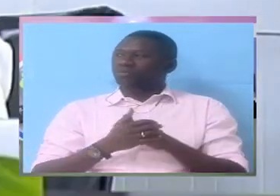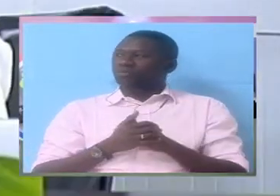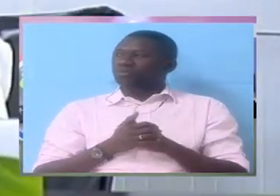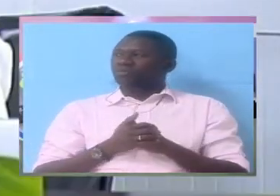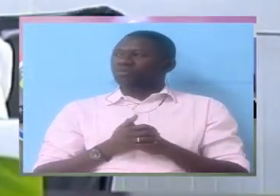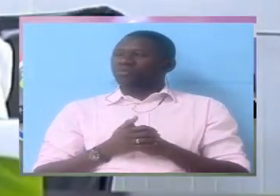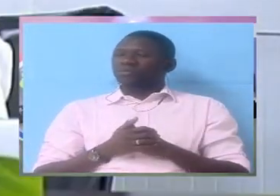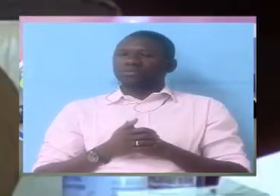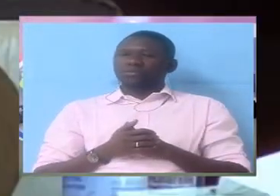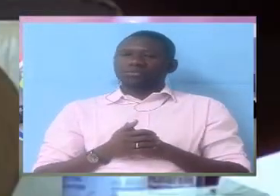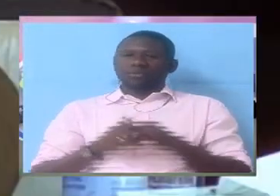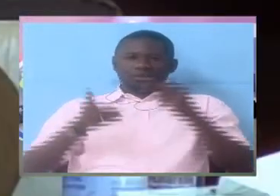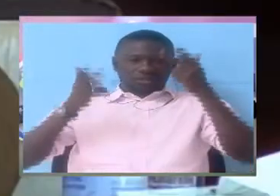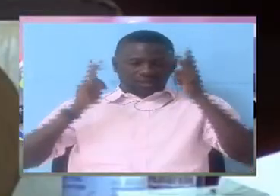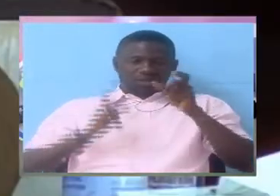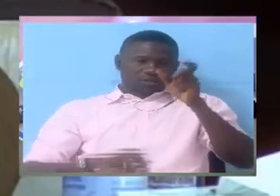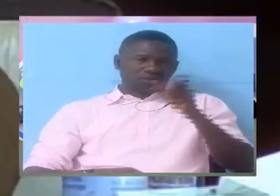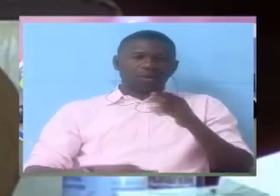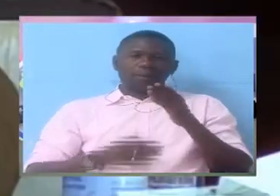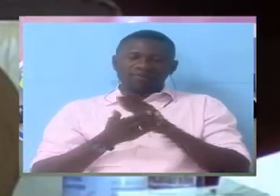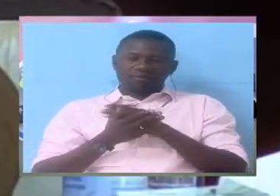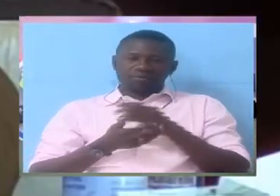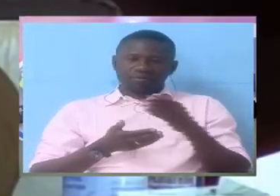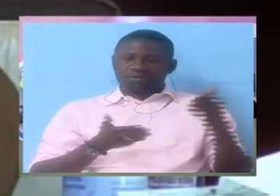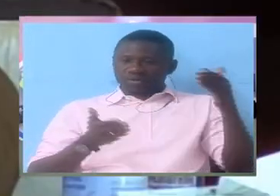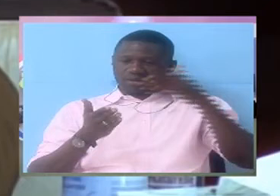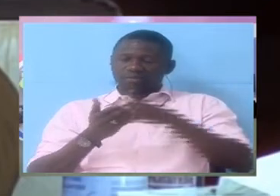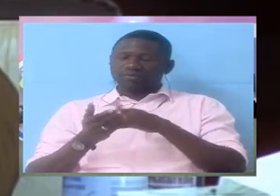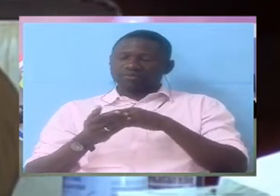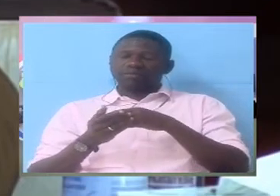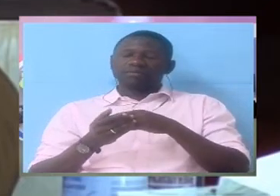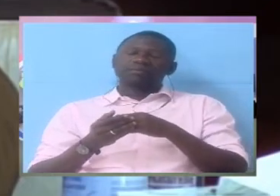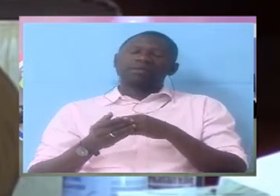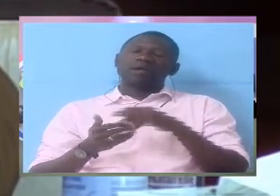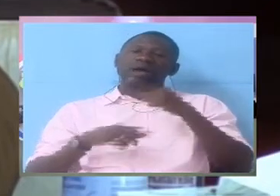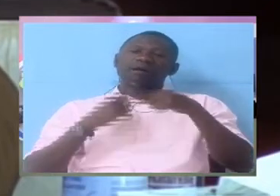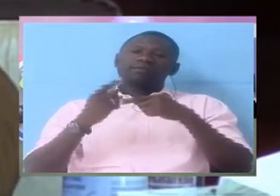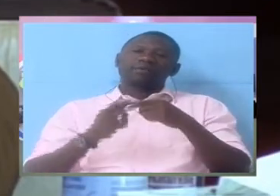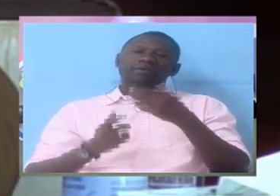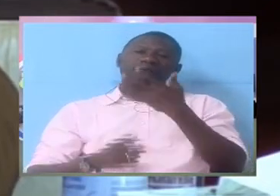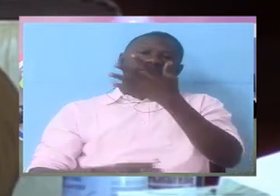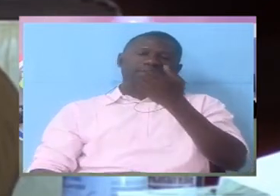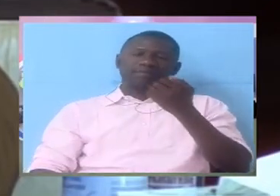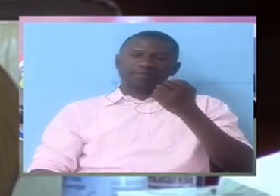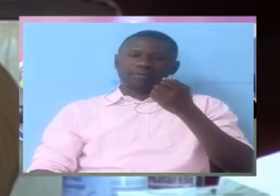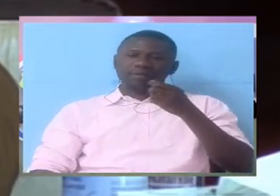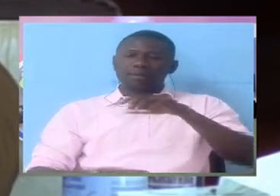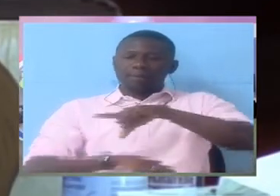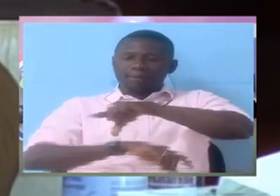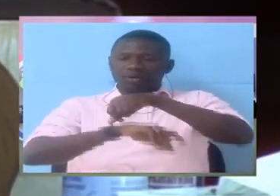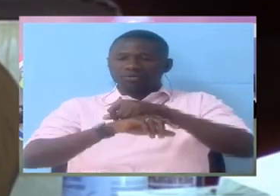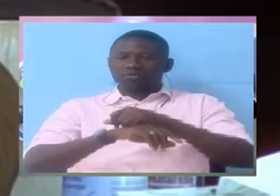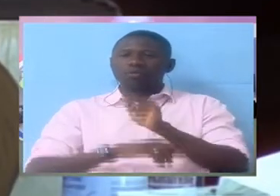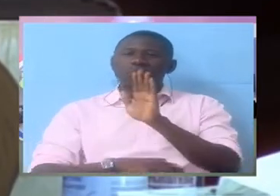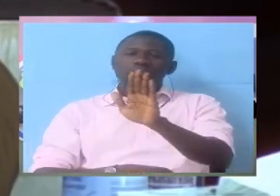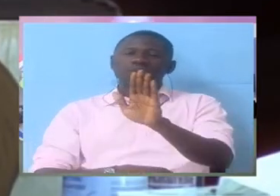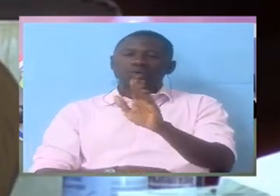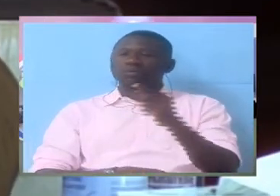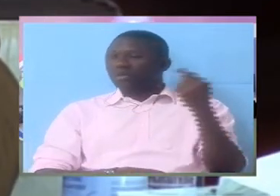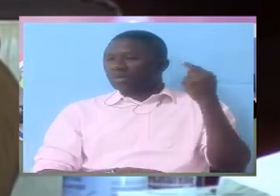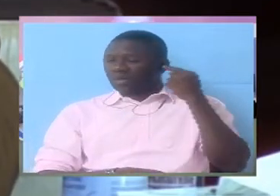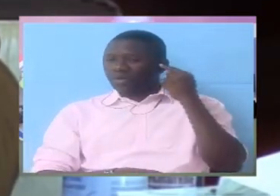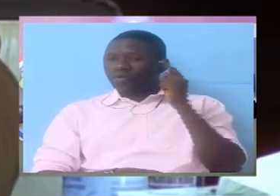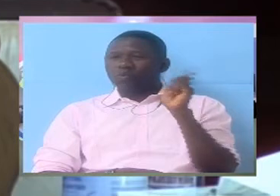Council, before you get to that, after 50 minutes of waiting to hear what those